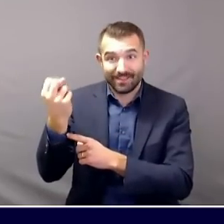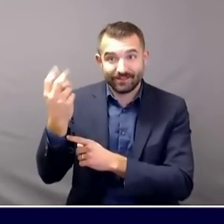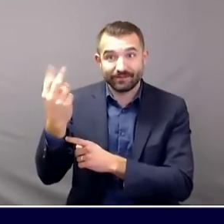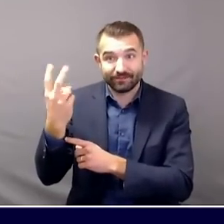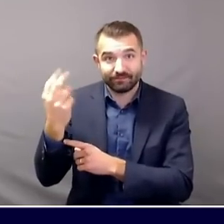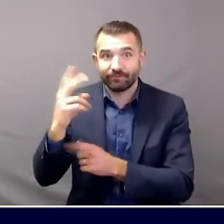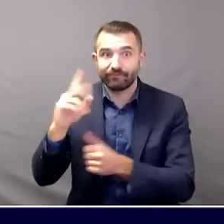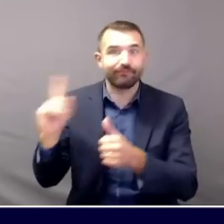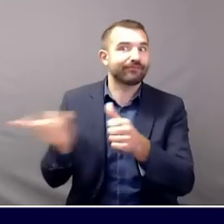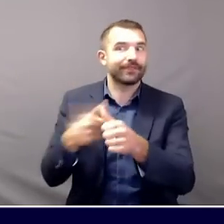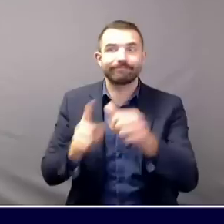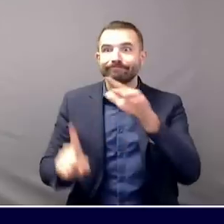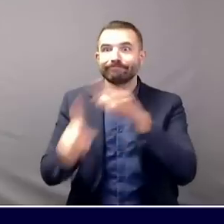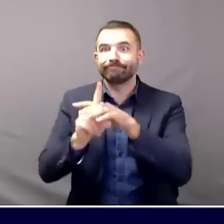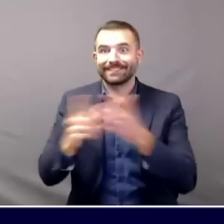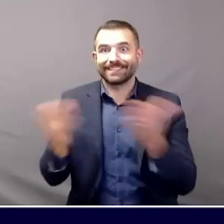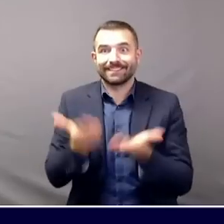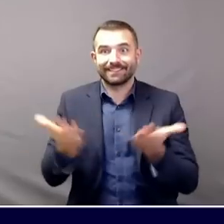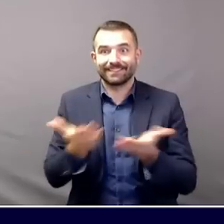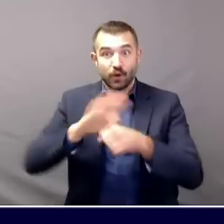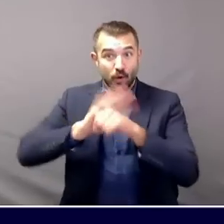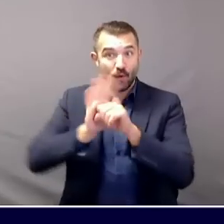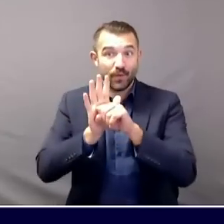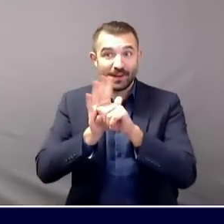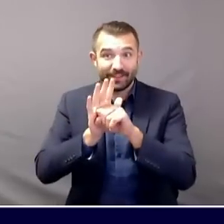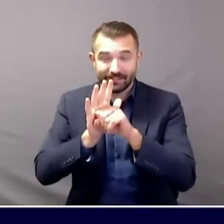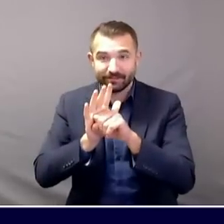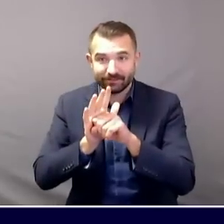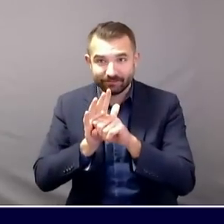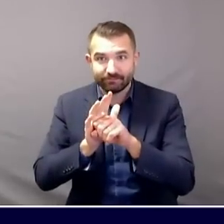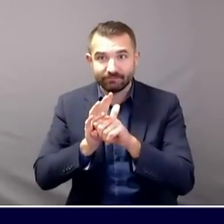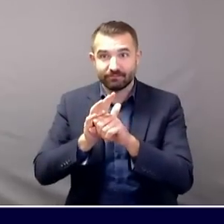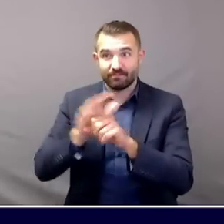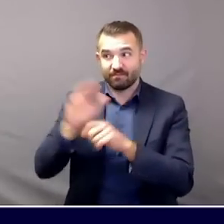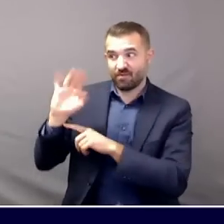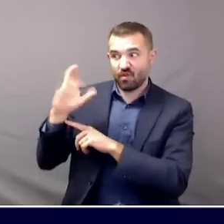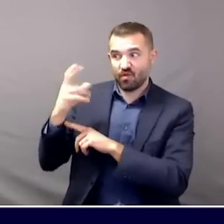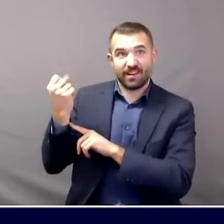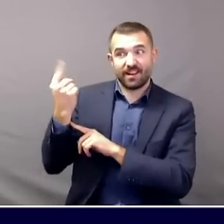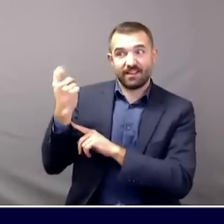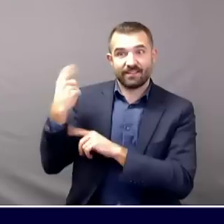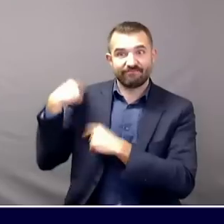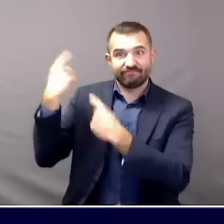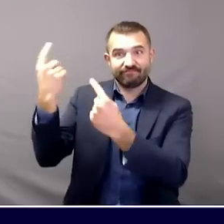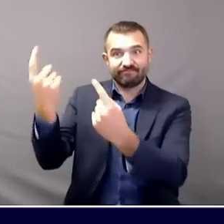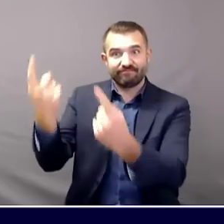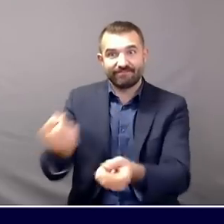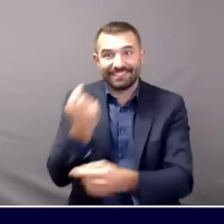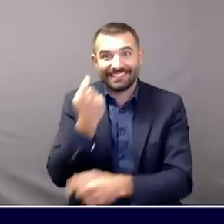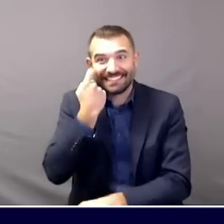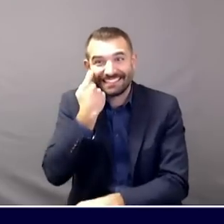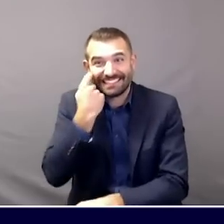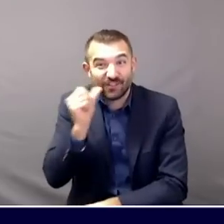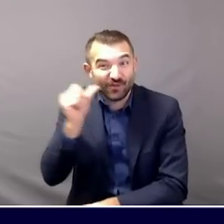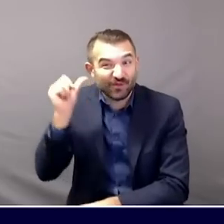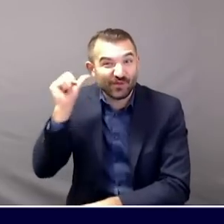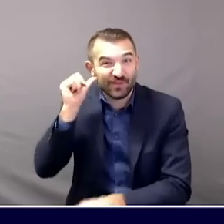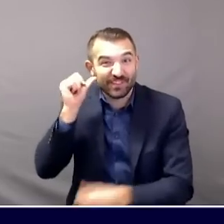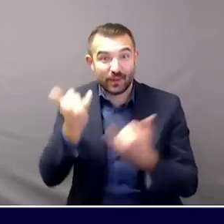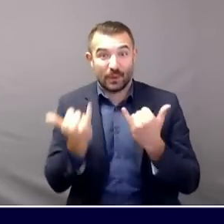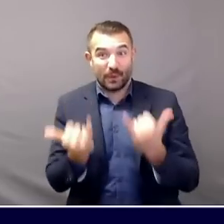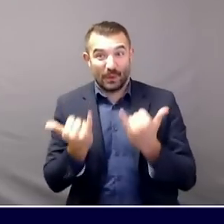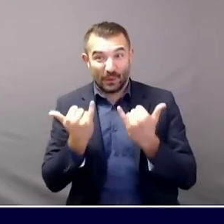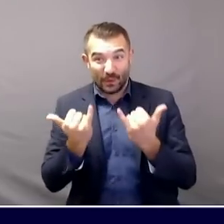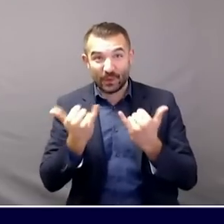positive presumptive case of COVID-19. March 12th, seems like yesterday. As of today, November 18th,